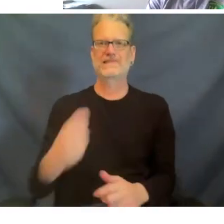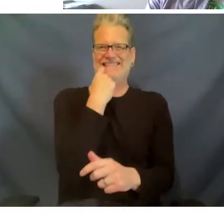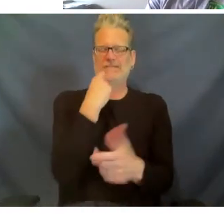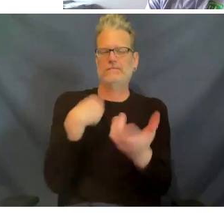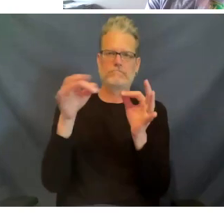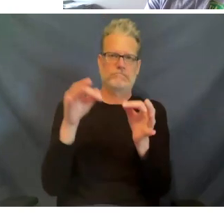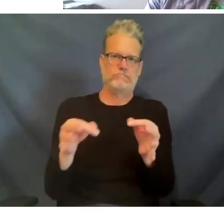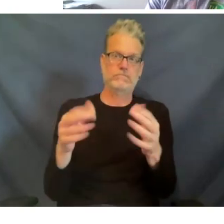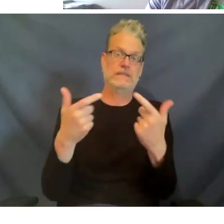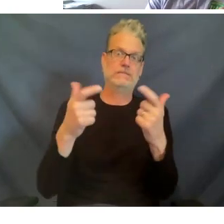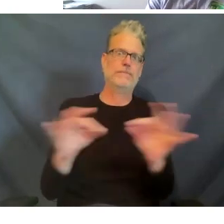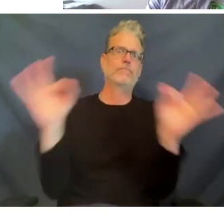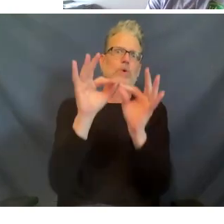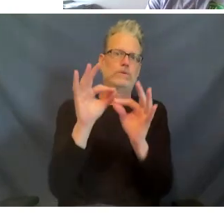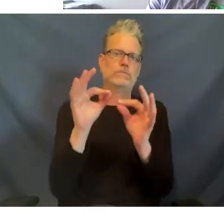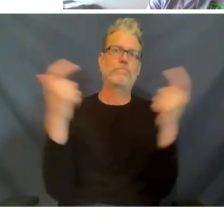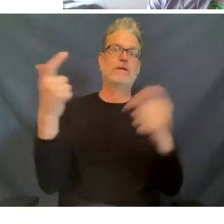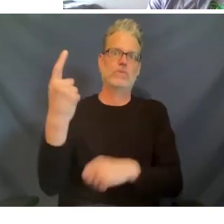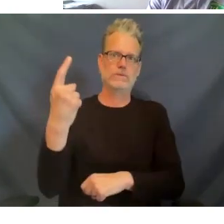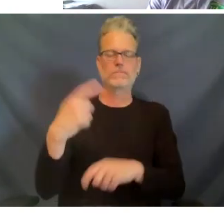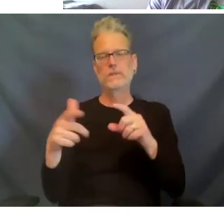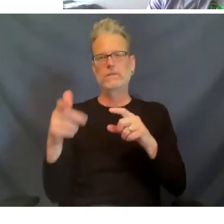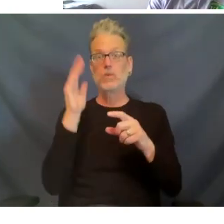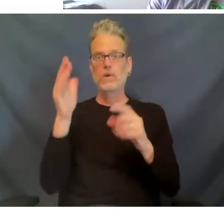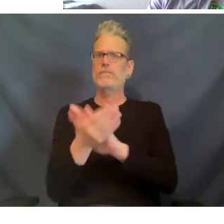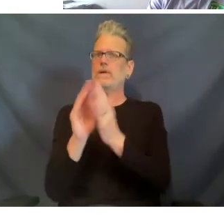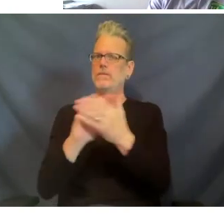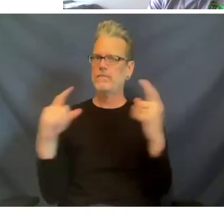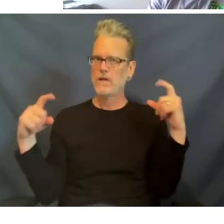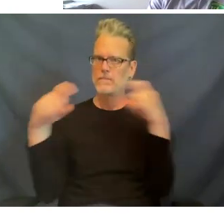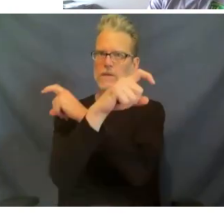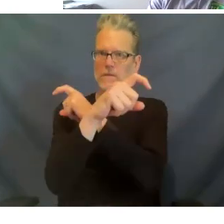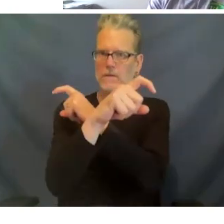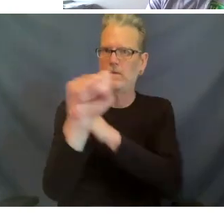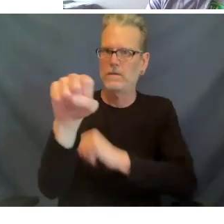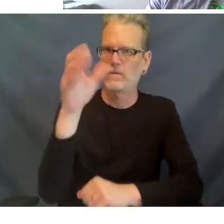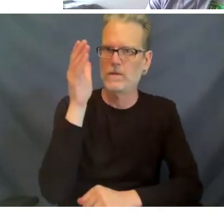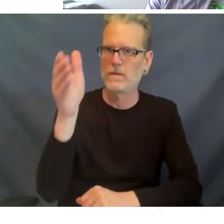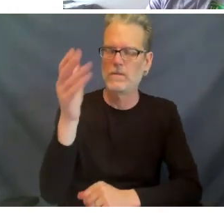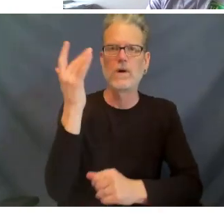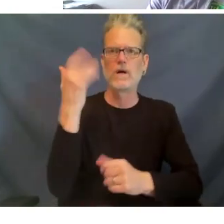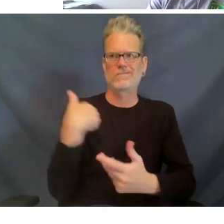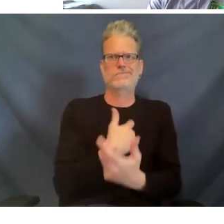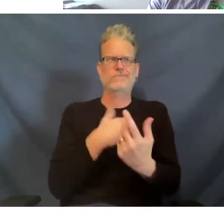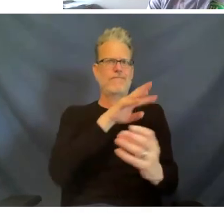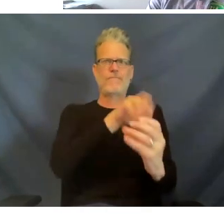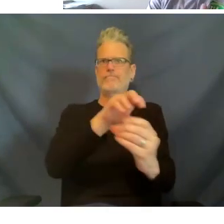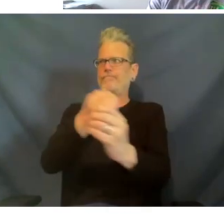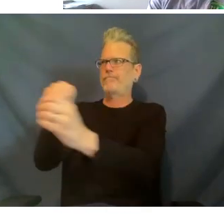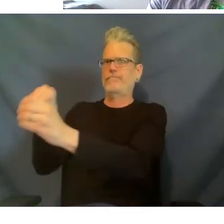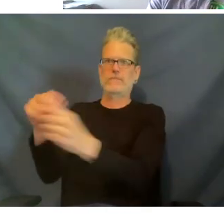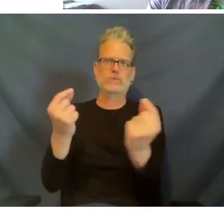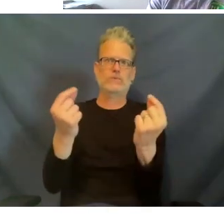but it gets very complicated. As we talked about, we do a lot of different things. And so trying to